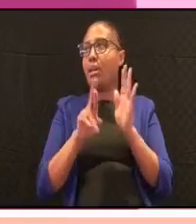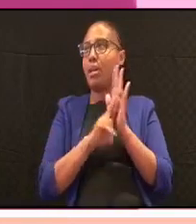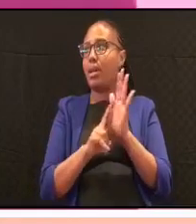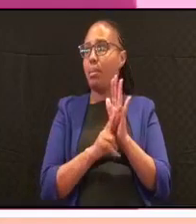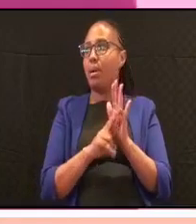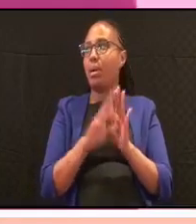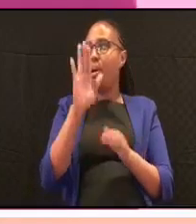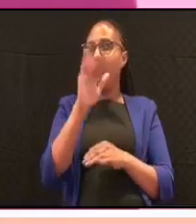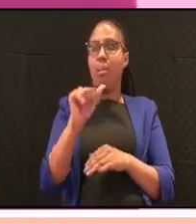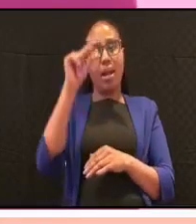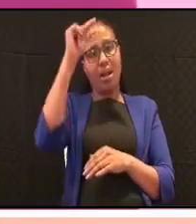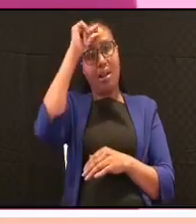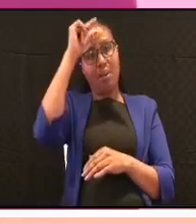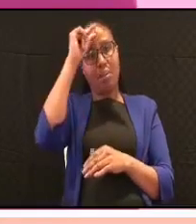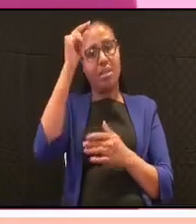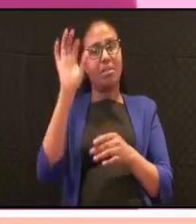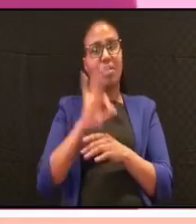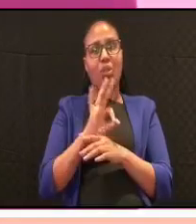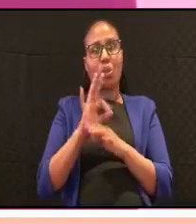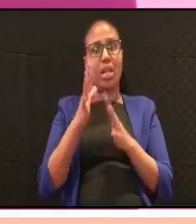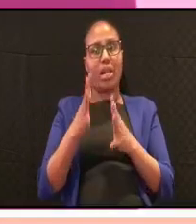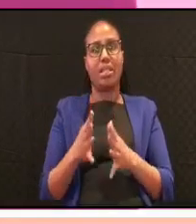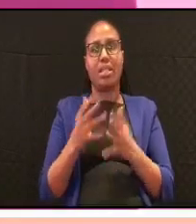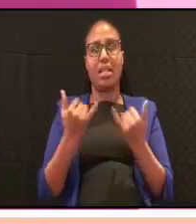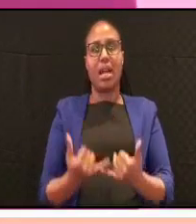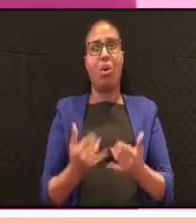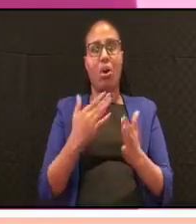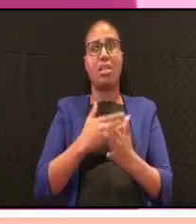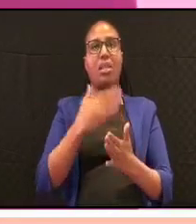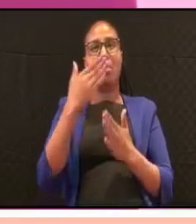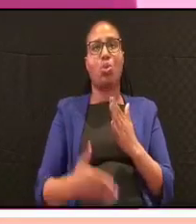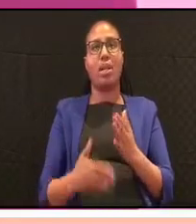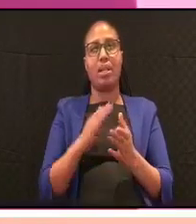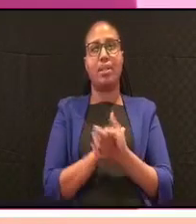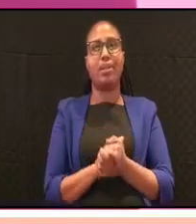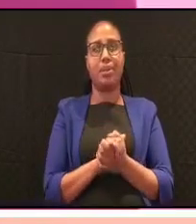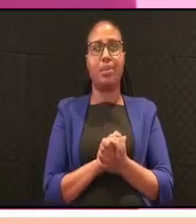by government functionaries, has come to an end.